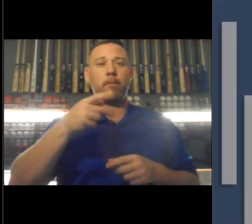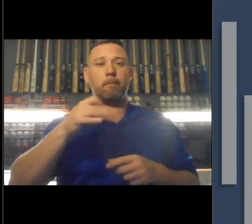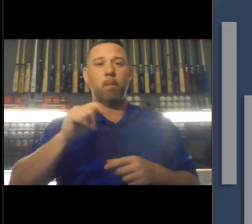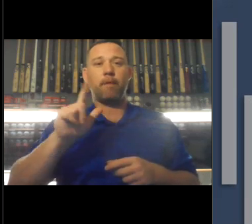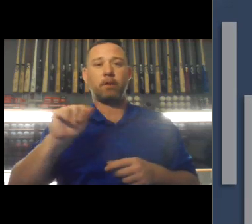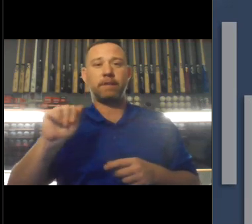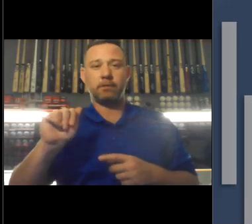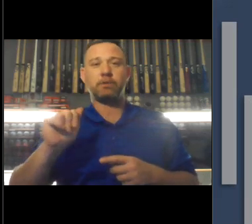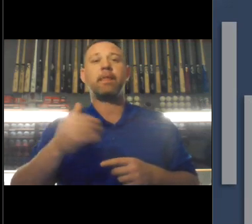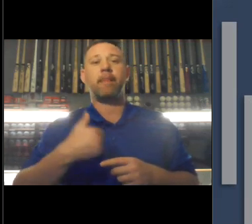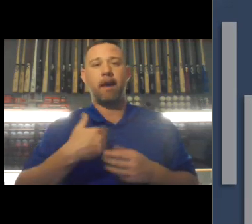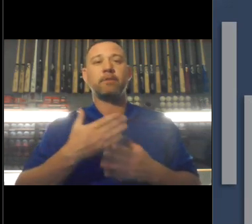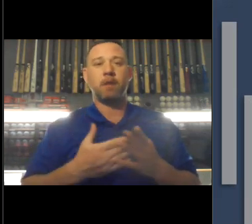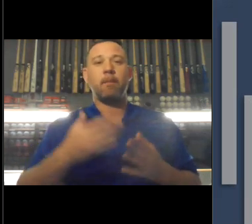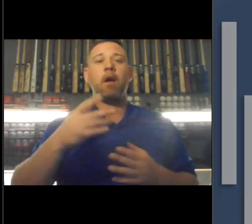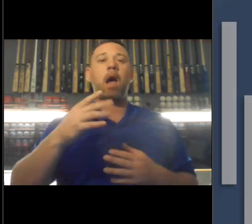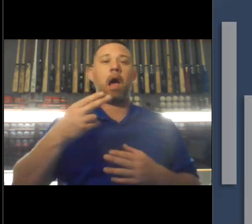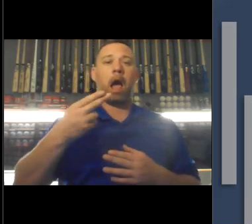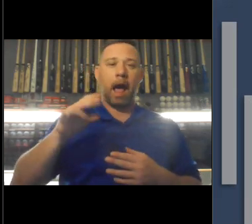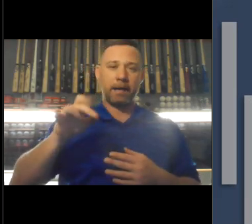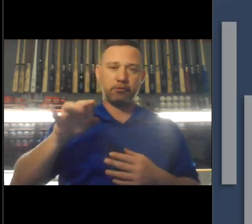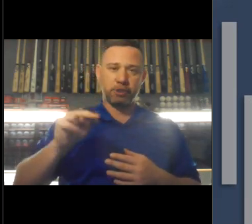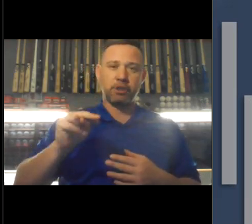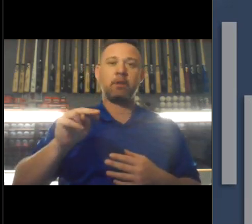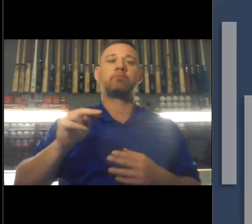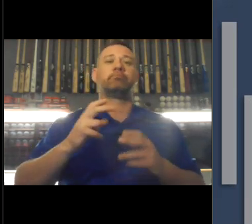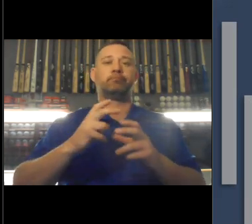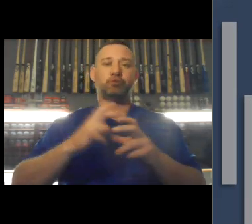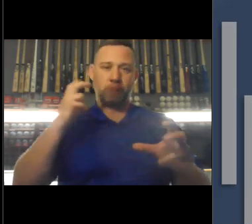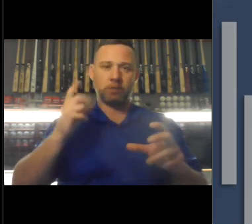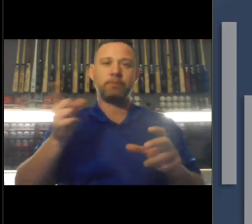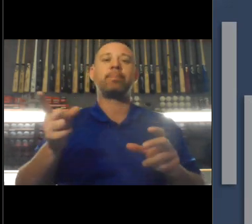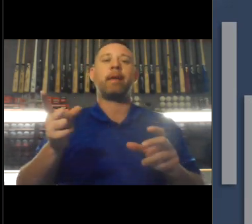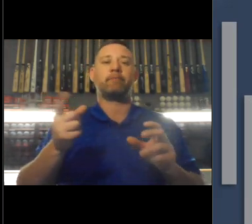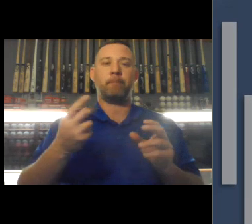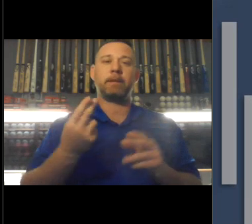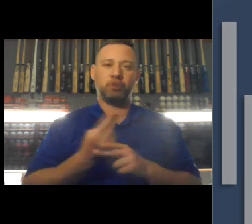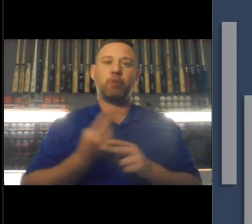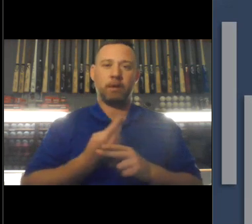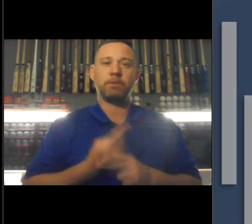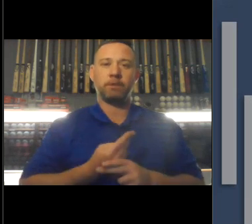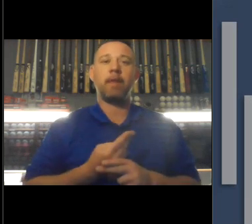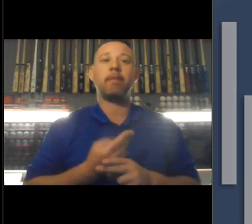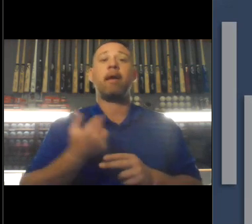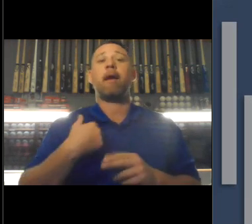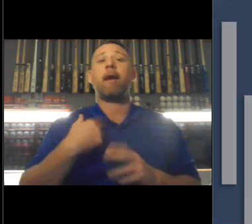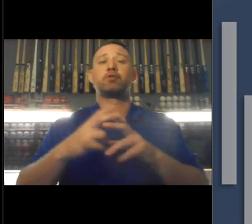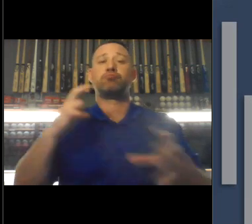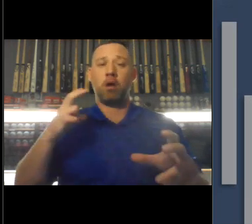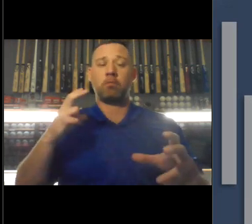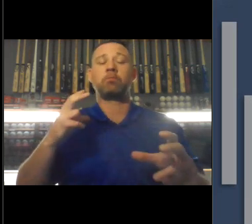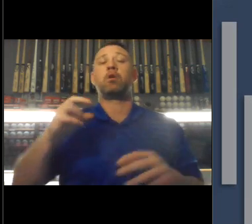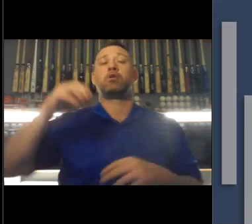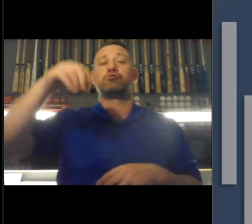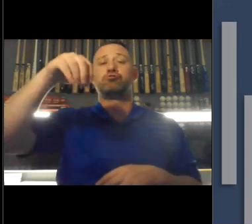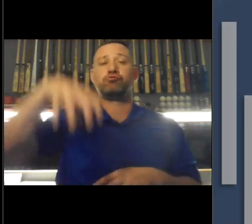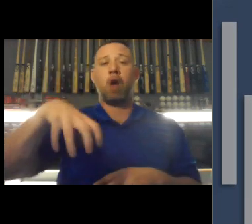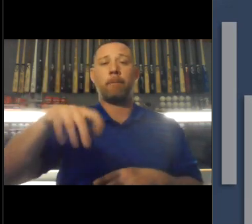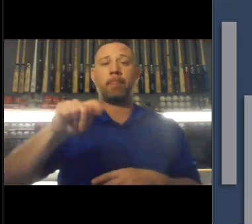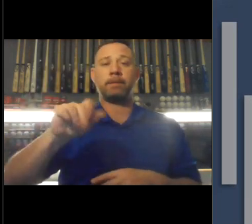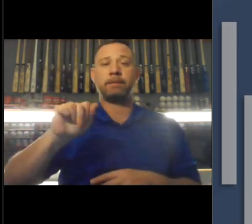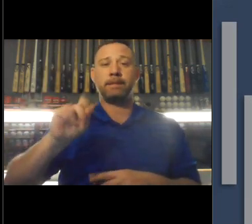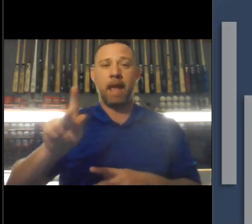a couple of hydrogen fuel cell trucks they've been demonstrating. And what they've done is just had a truck come in, drop a hydrogen tank, and